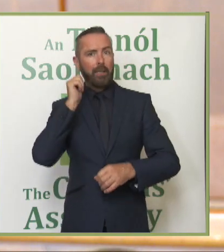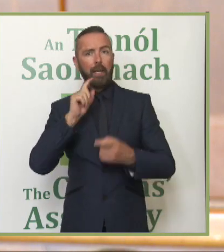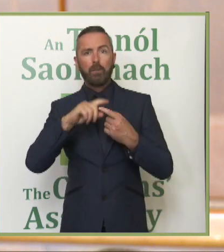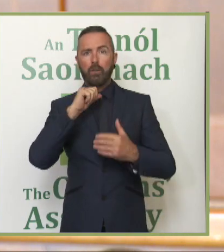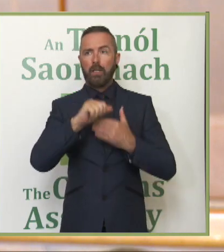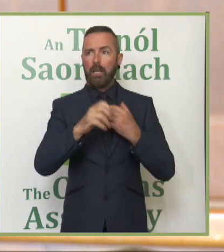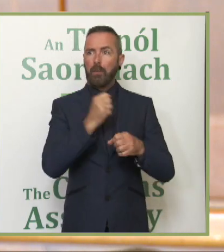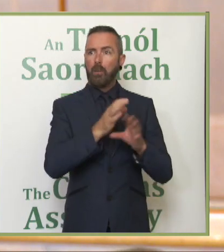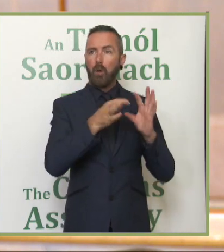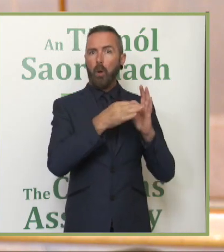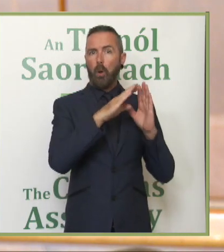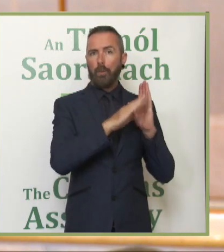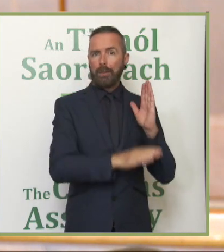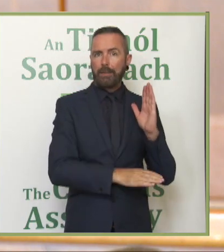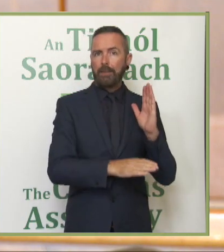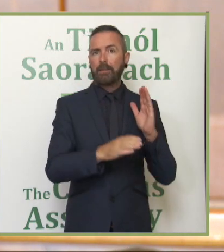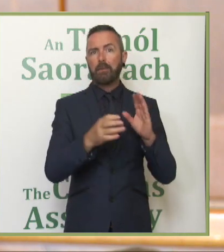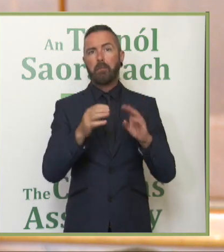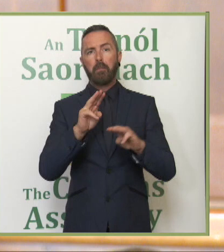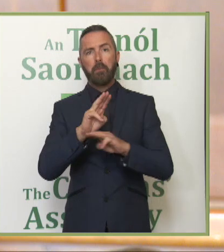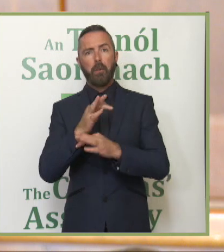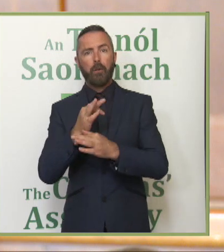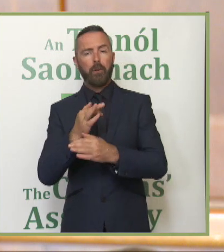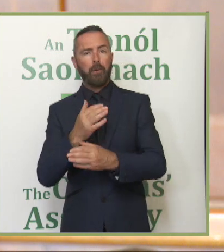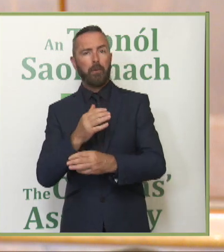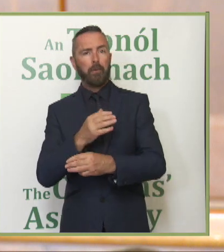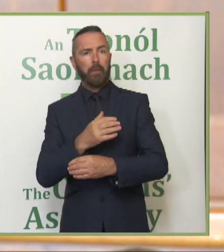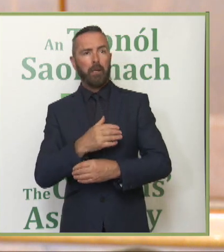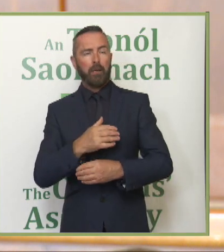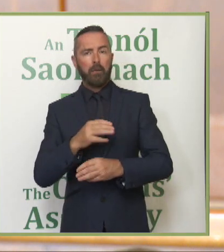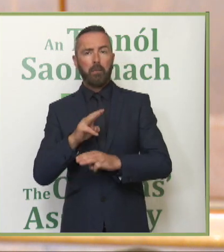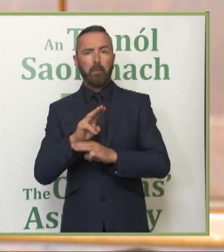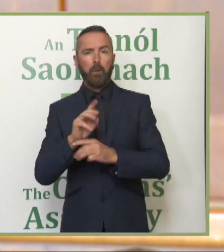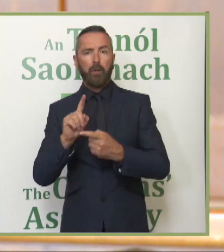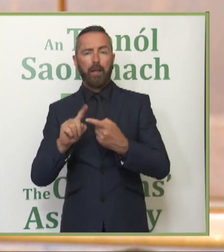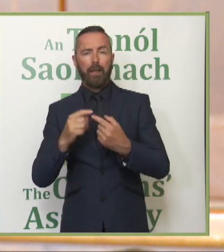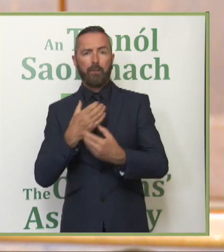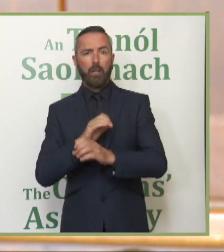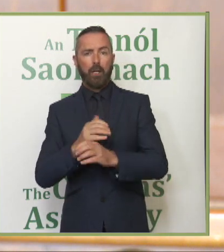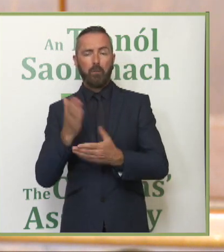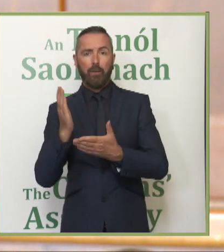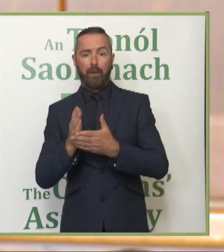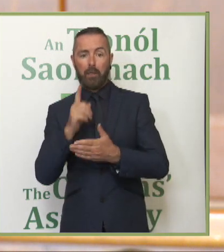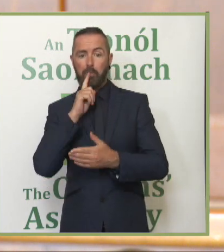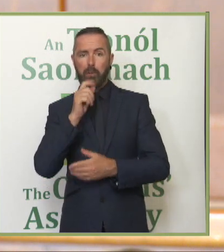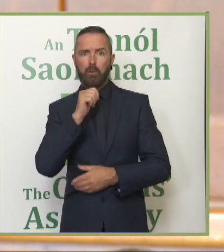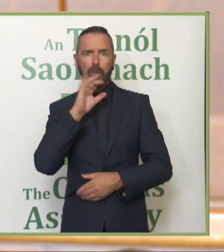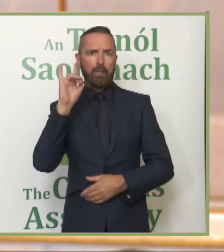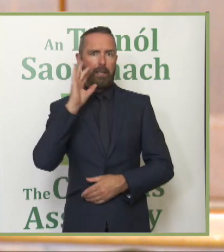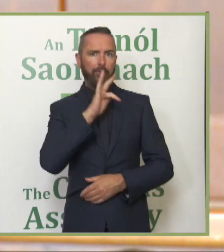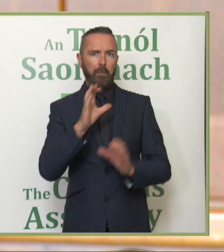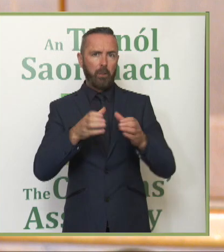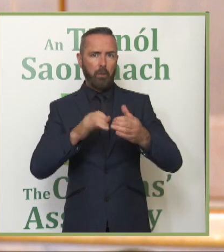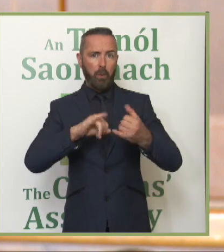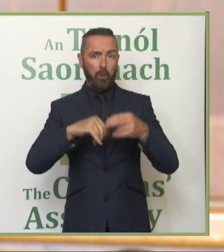homeless, about mother-child and preventions, we didn't hear much from the actual group that requires help.